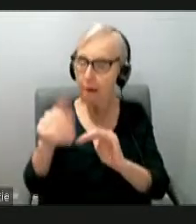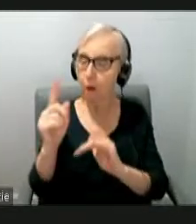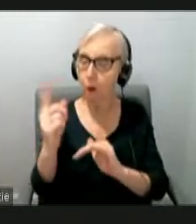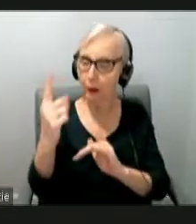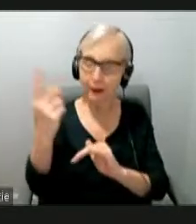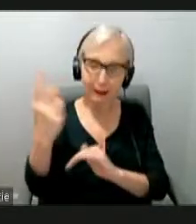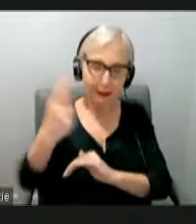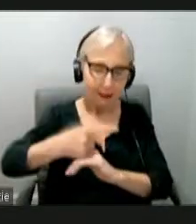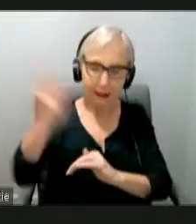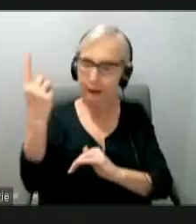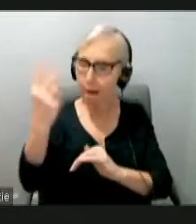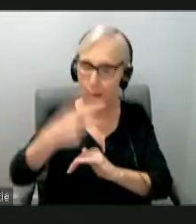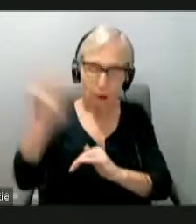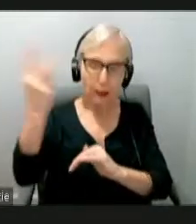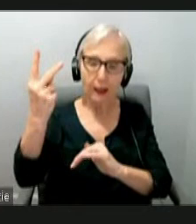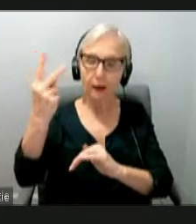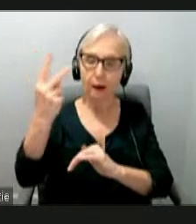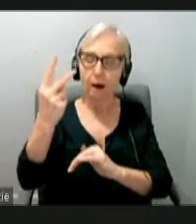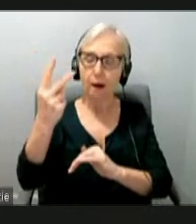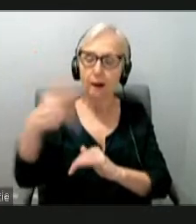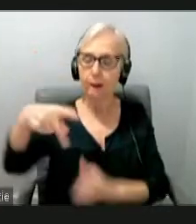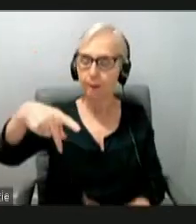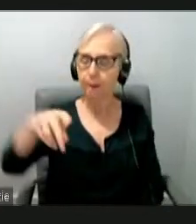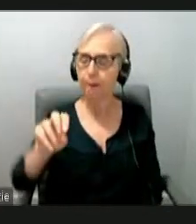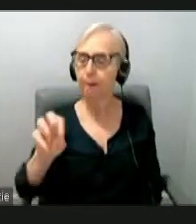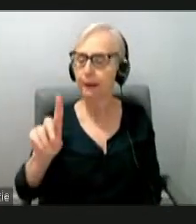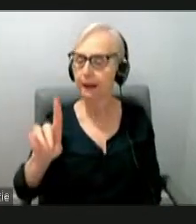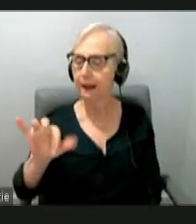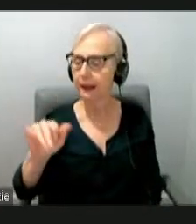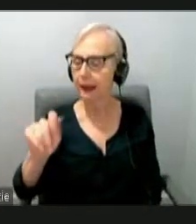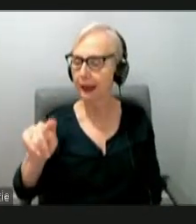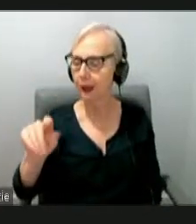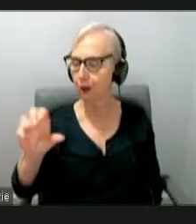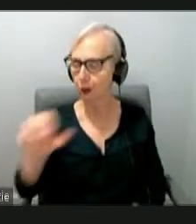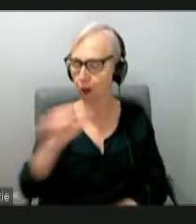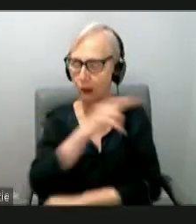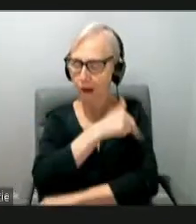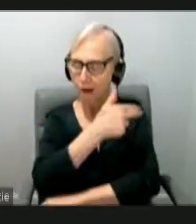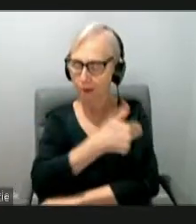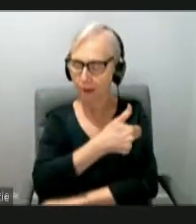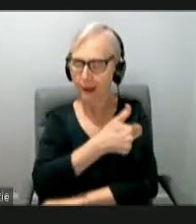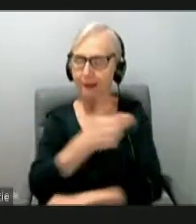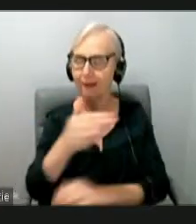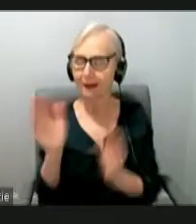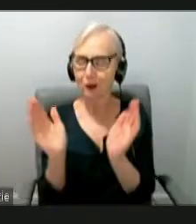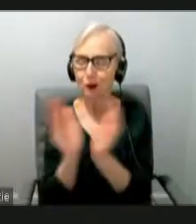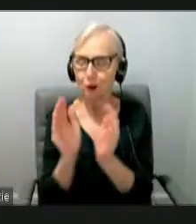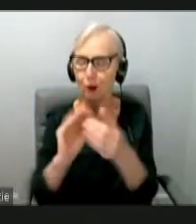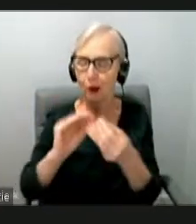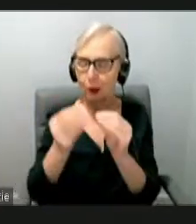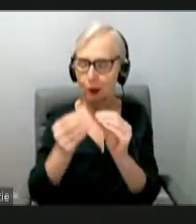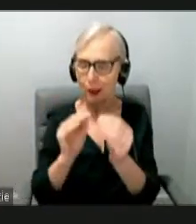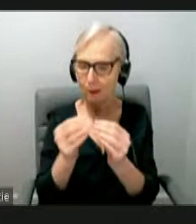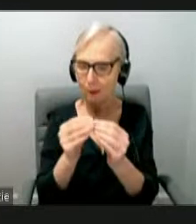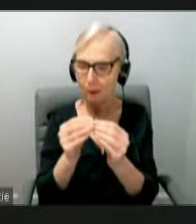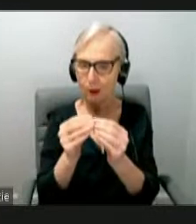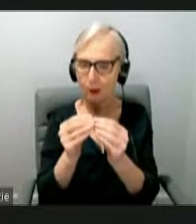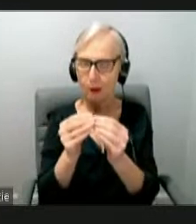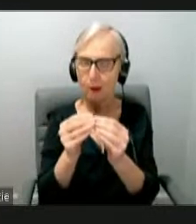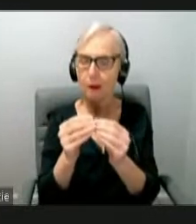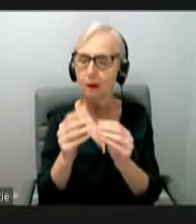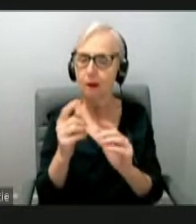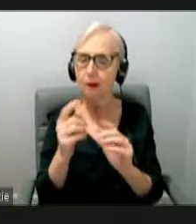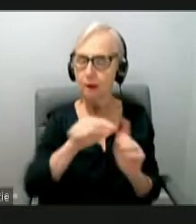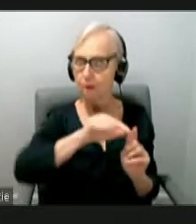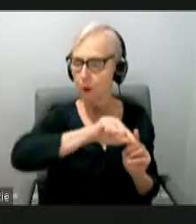pediatric hospitalization numbers here. But again, they're pretty small numbers and bounce around quite a bit. But if you draw a diagonal line really from the